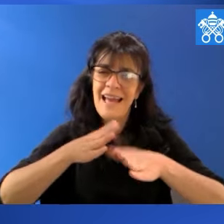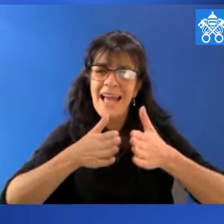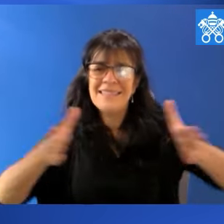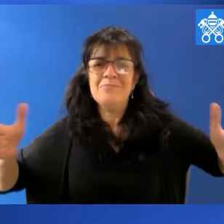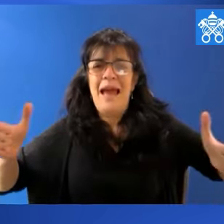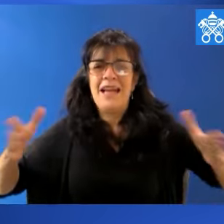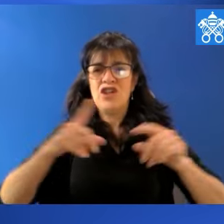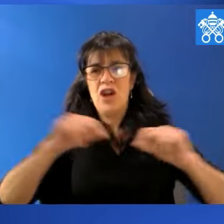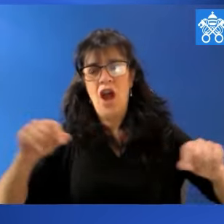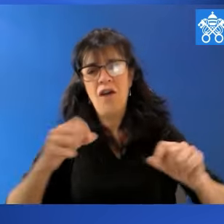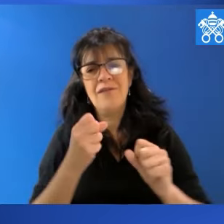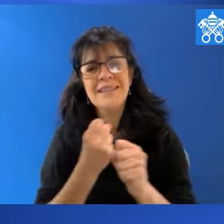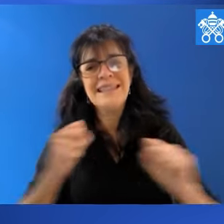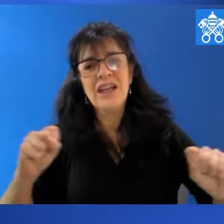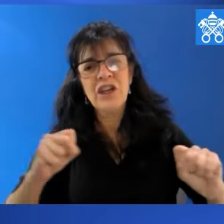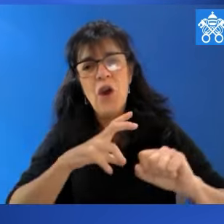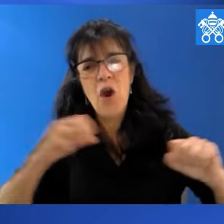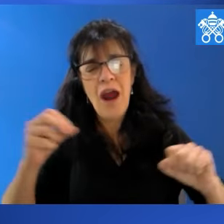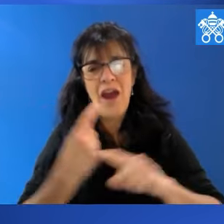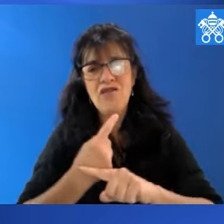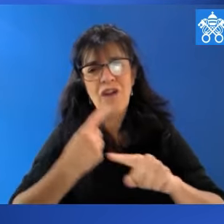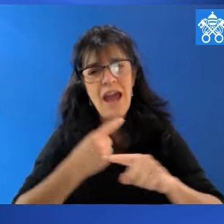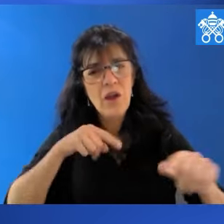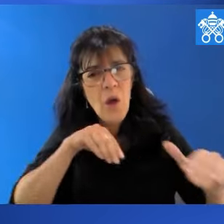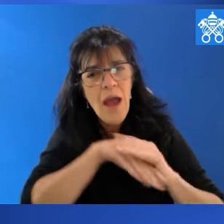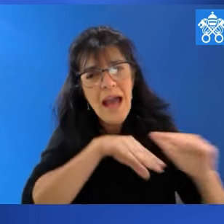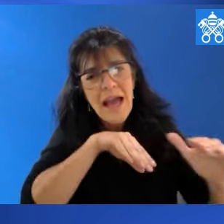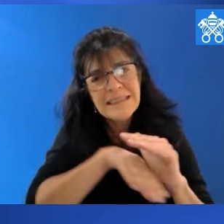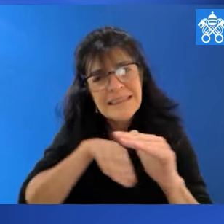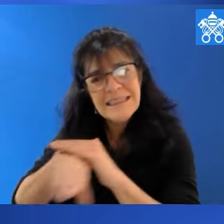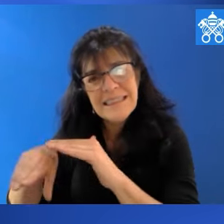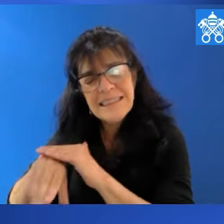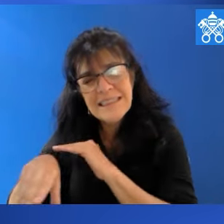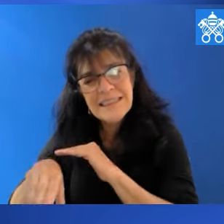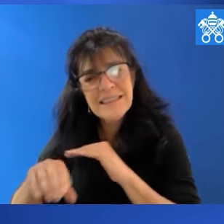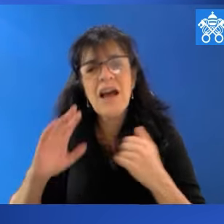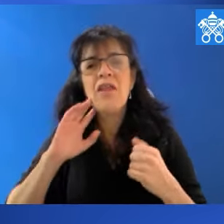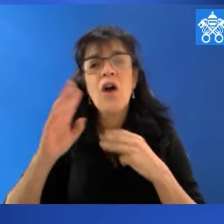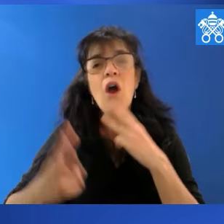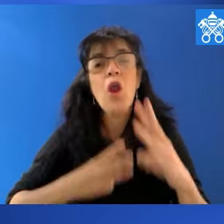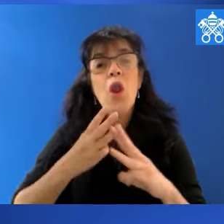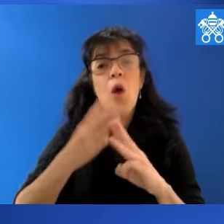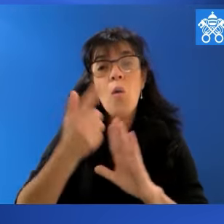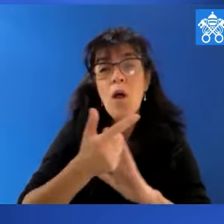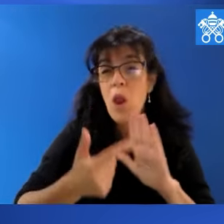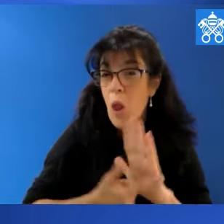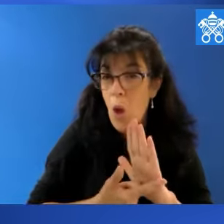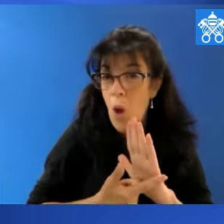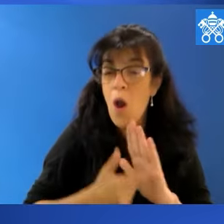and regular means of access, and a global governance of migrations based on